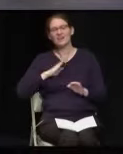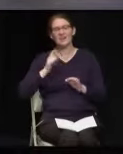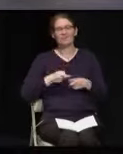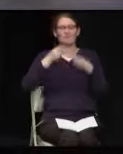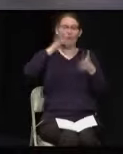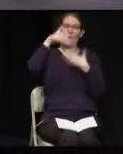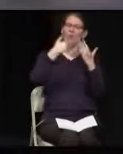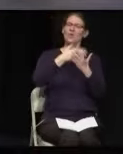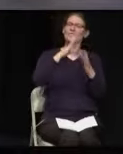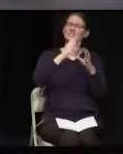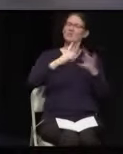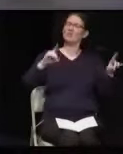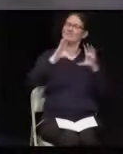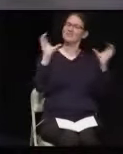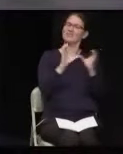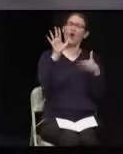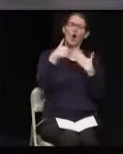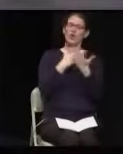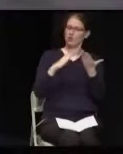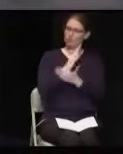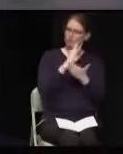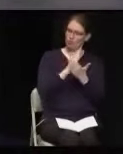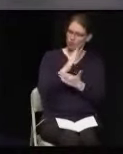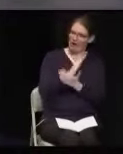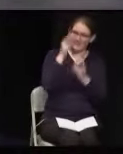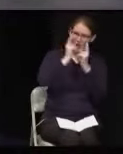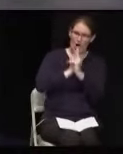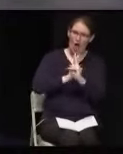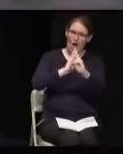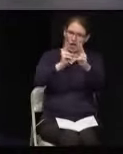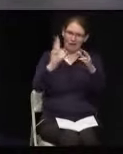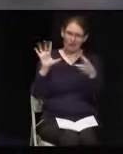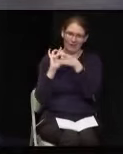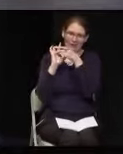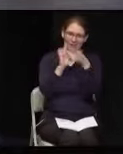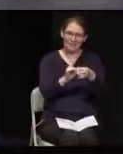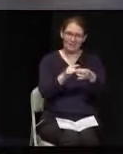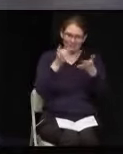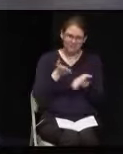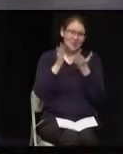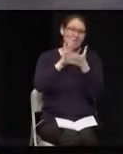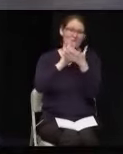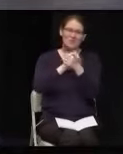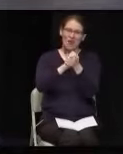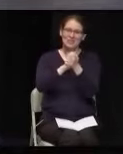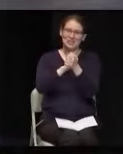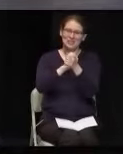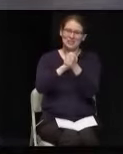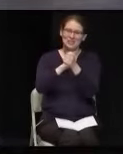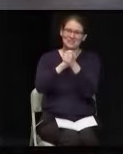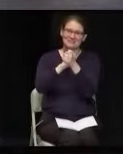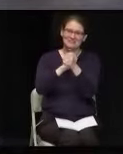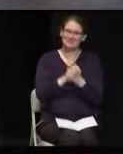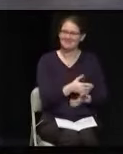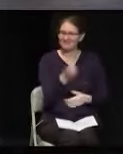degrees and certificates with all of the rights, privileges, and honors to which they are entitled. Congratulations.